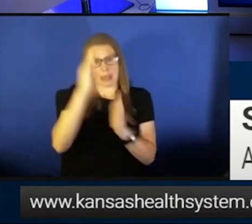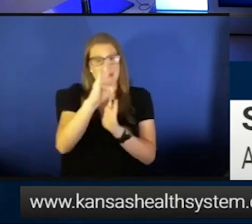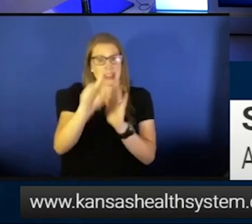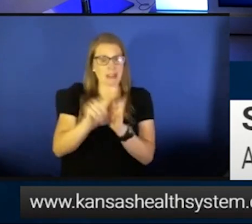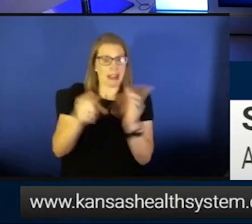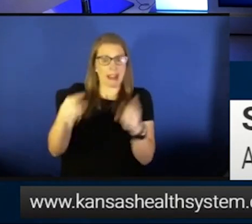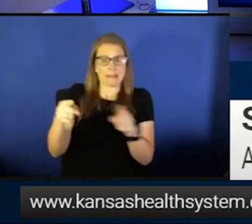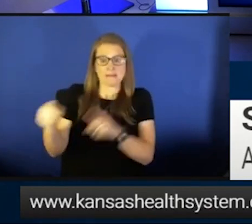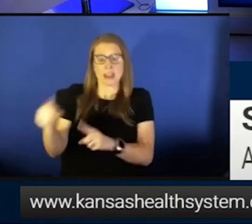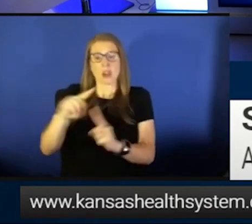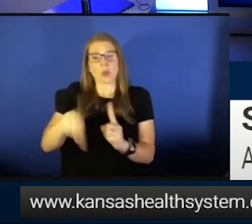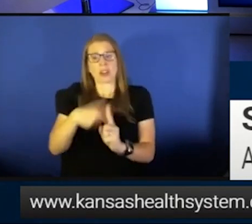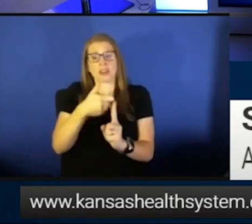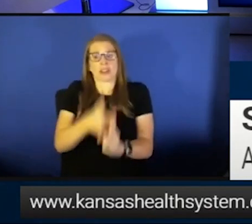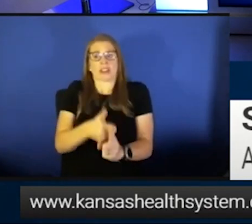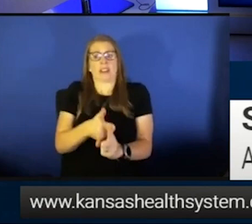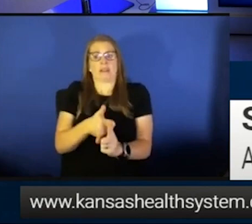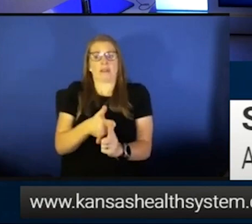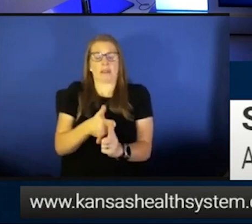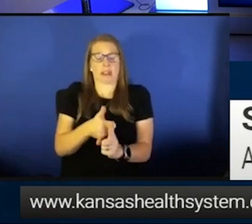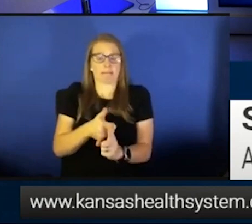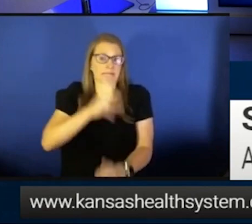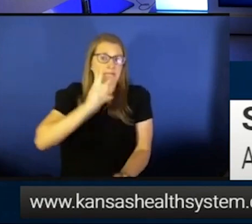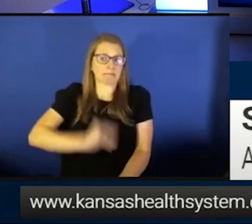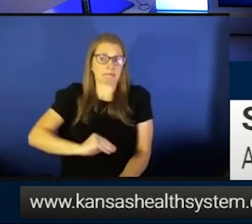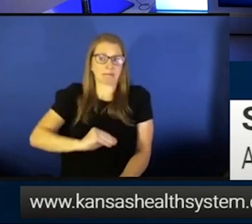when you suffered the stroke. Molly?